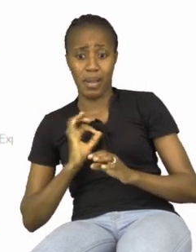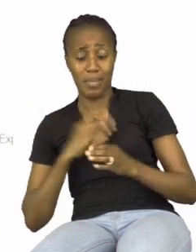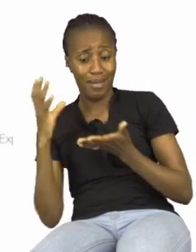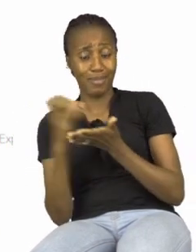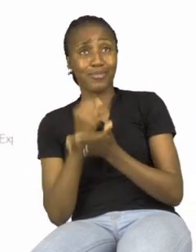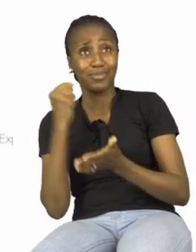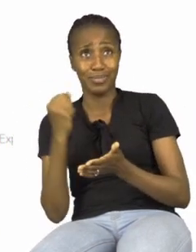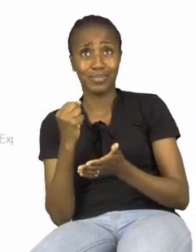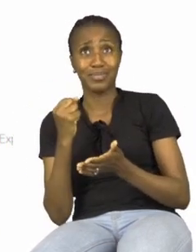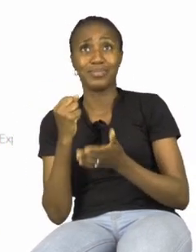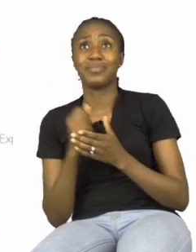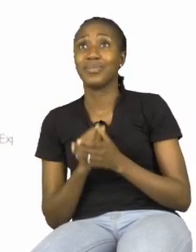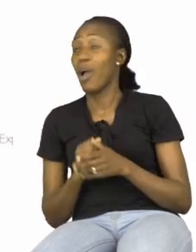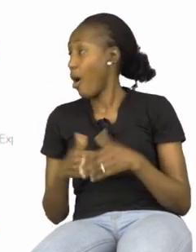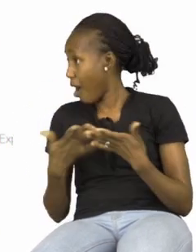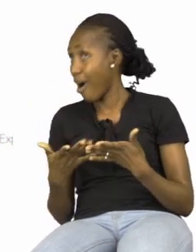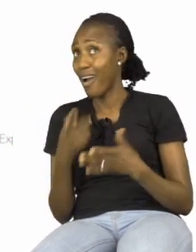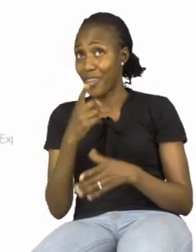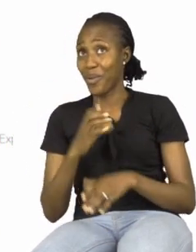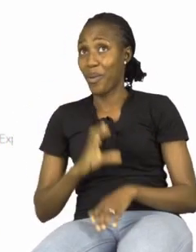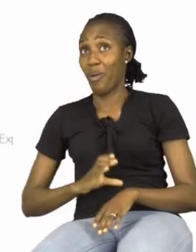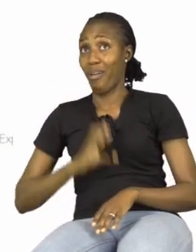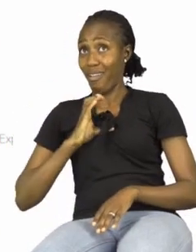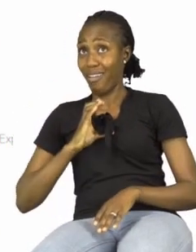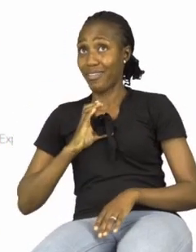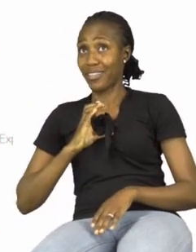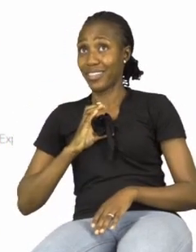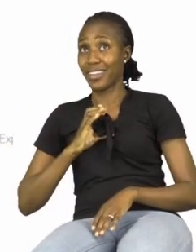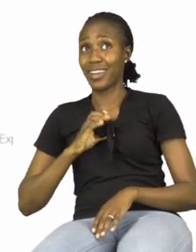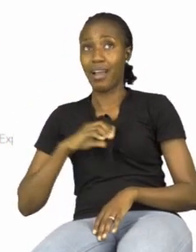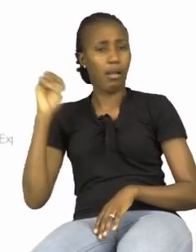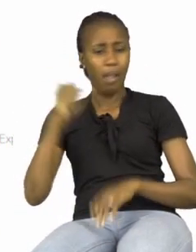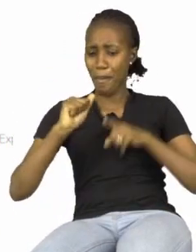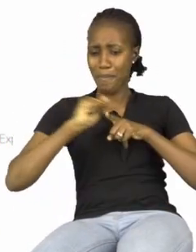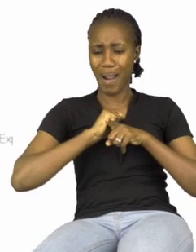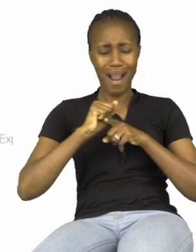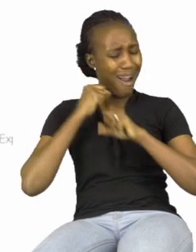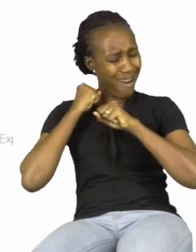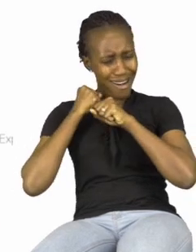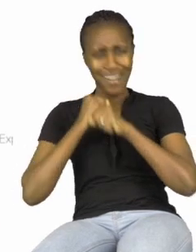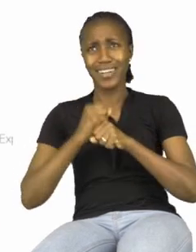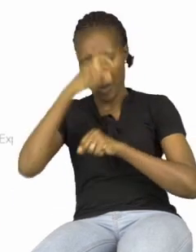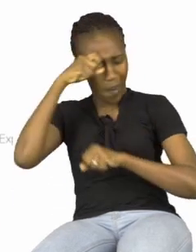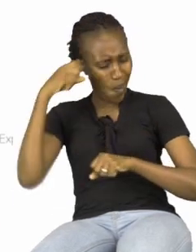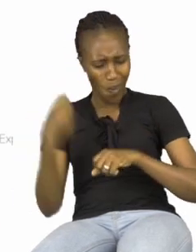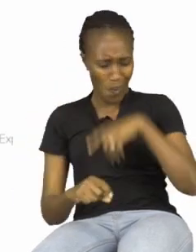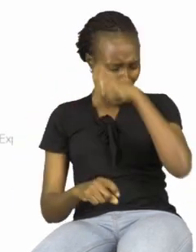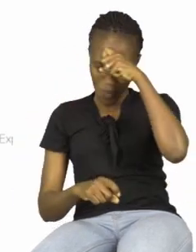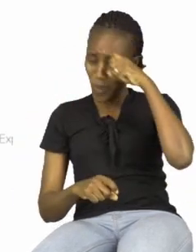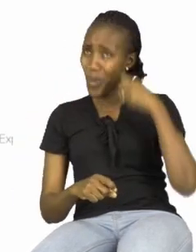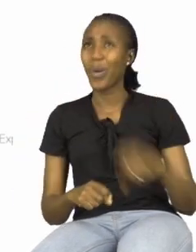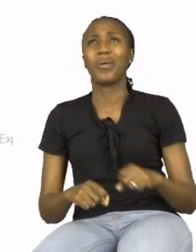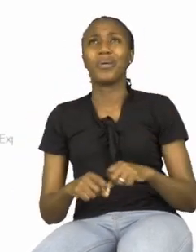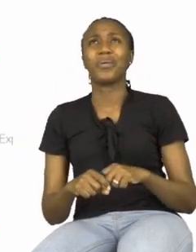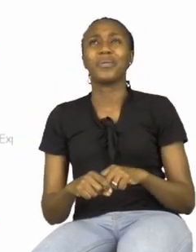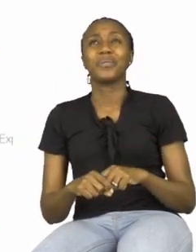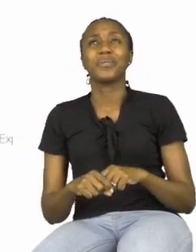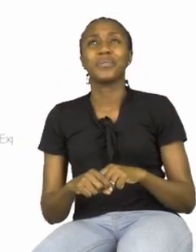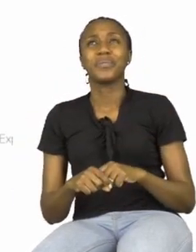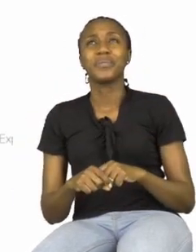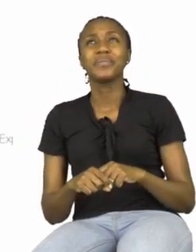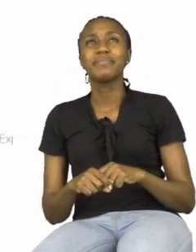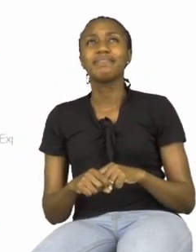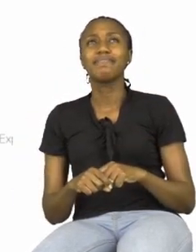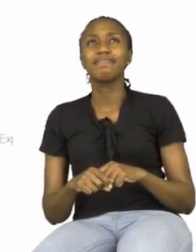going to. You're very confident. They are training so hard, and just for where they've come